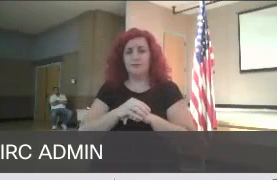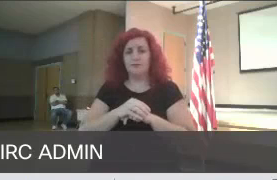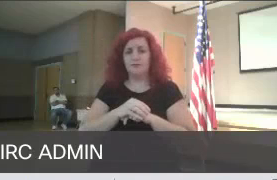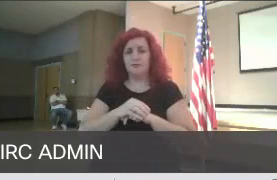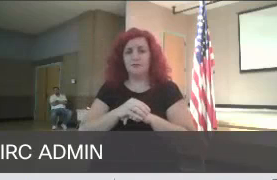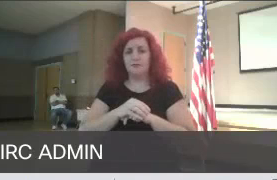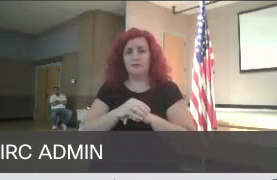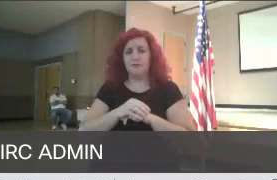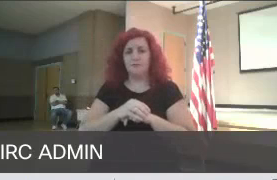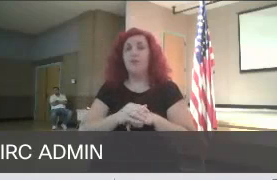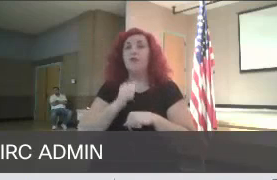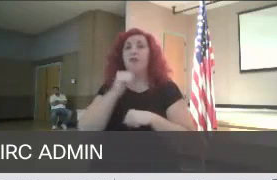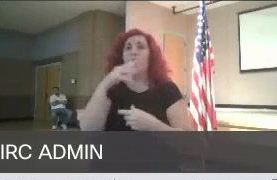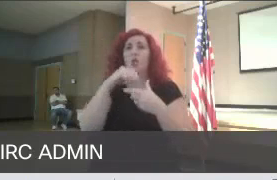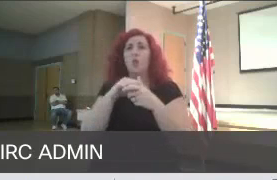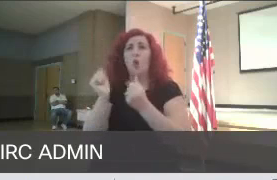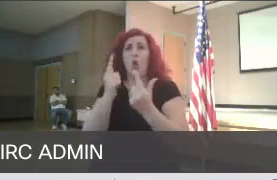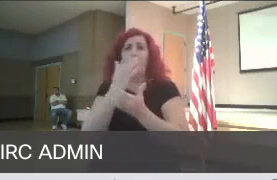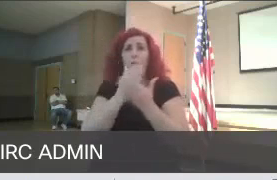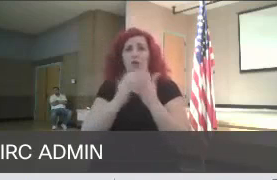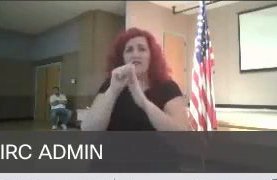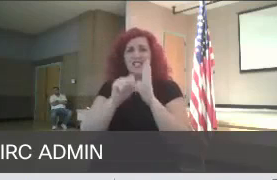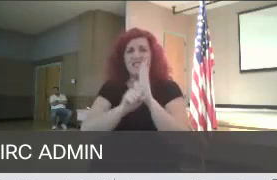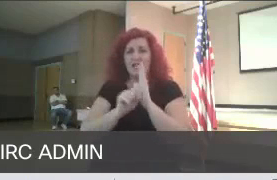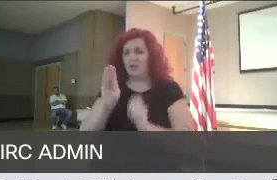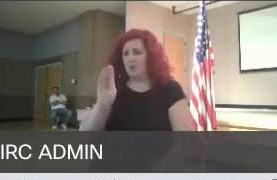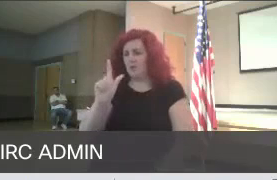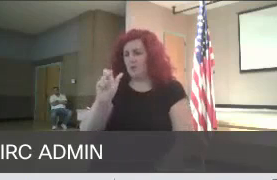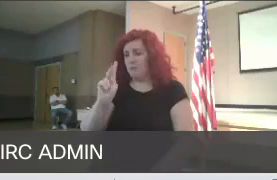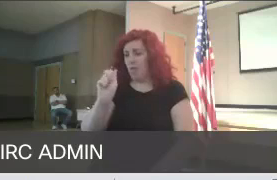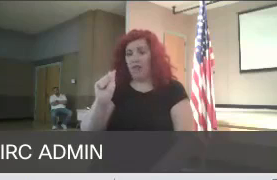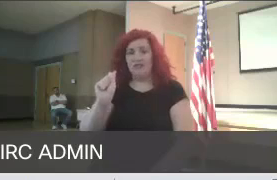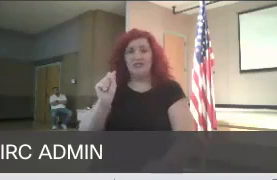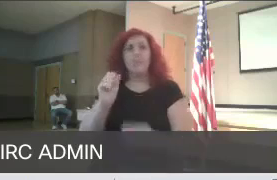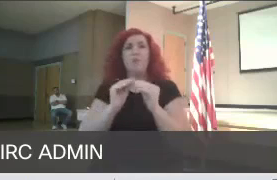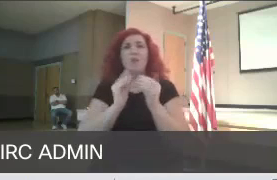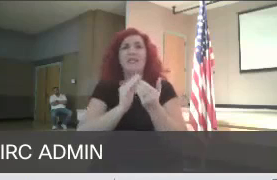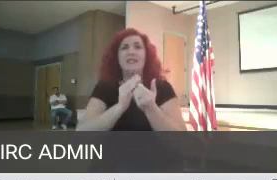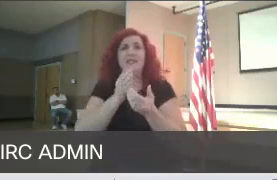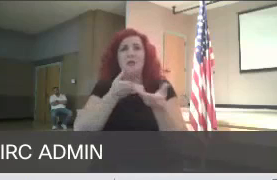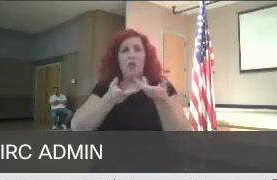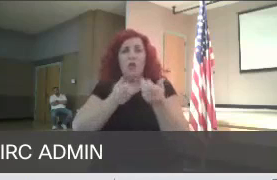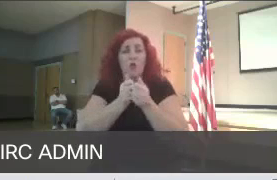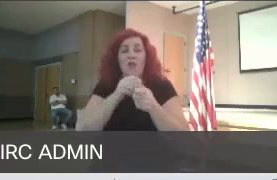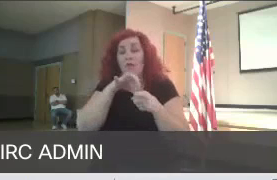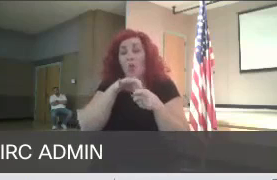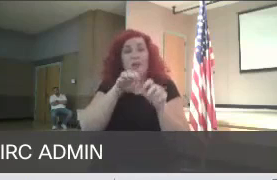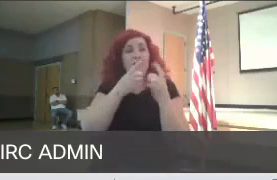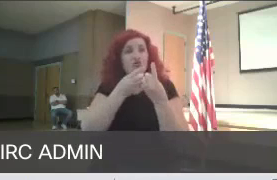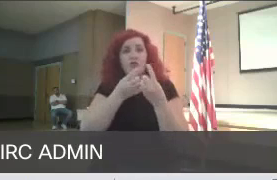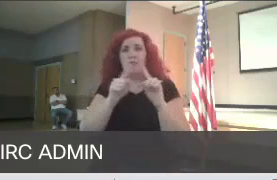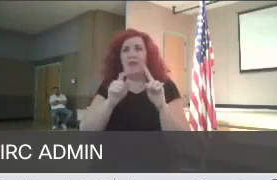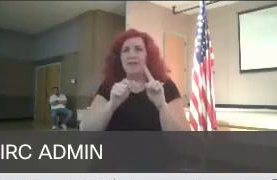blocks across the state. I think it's easier to work with the voting districts, but the voting districts are a disservice